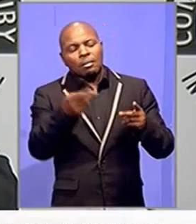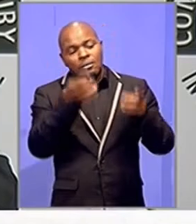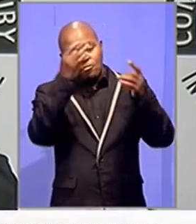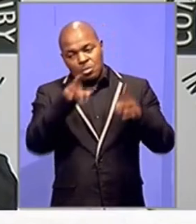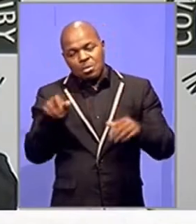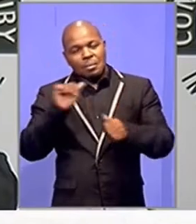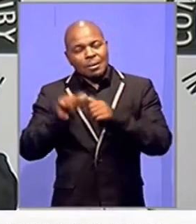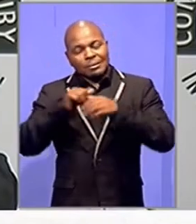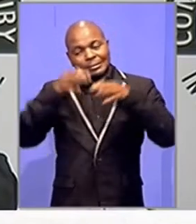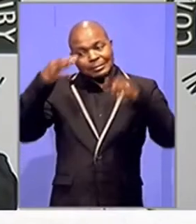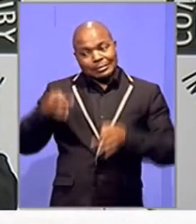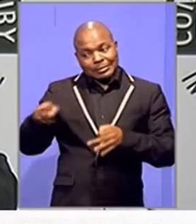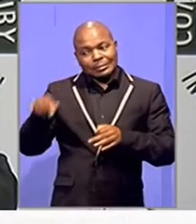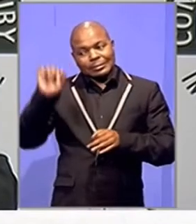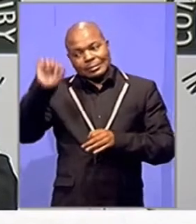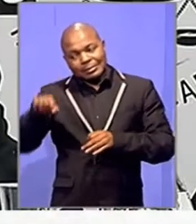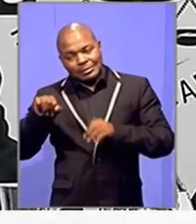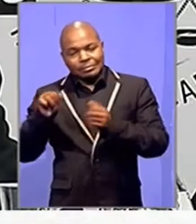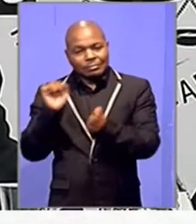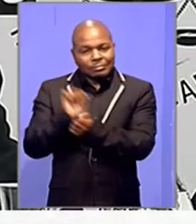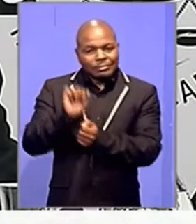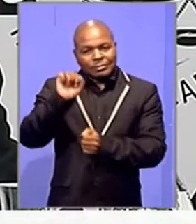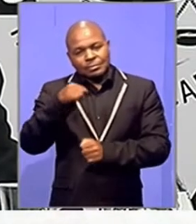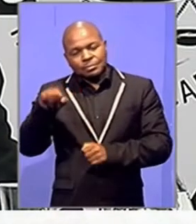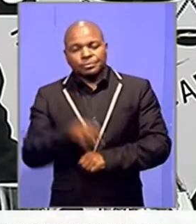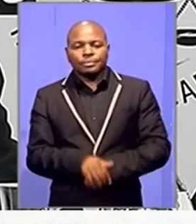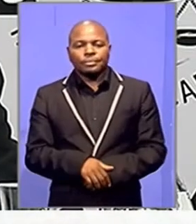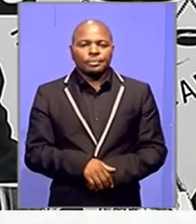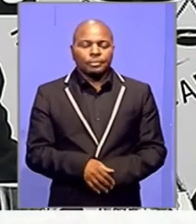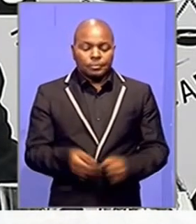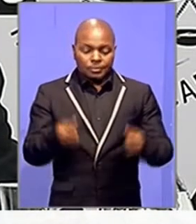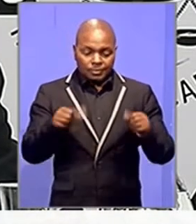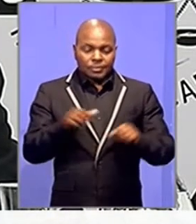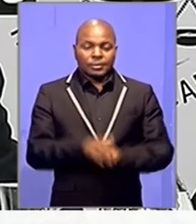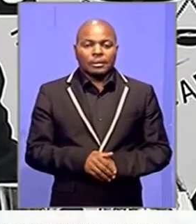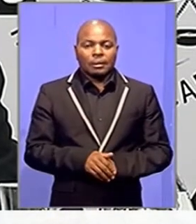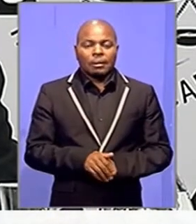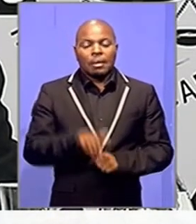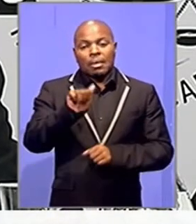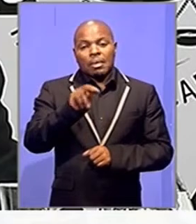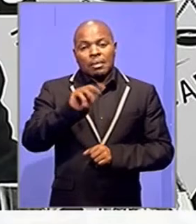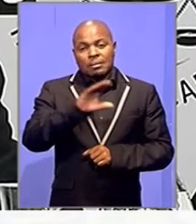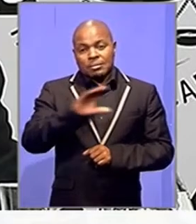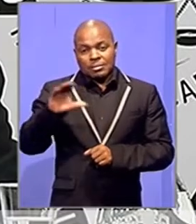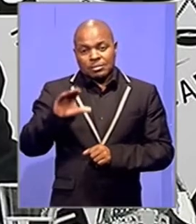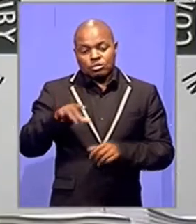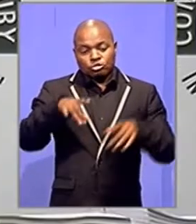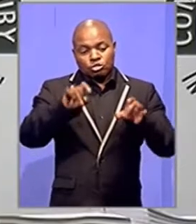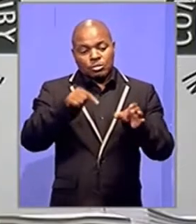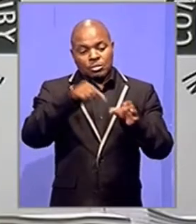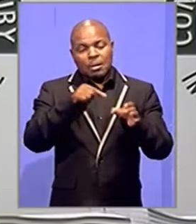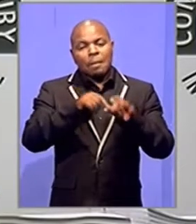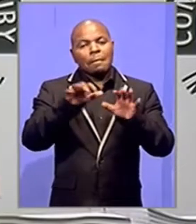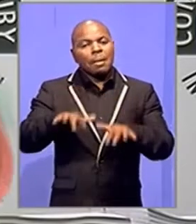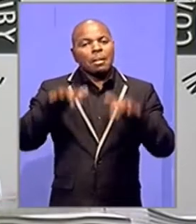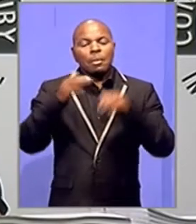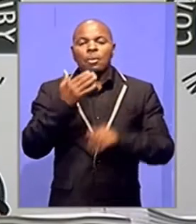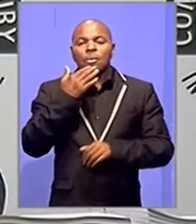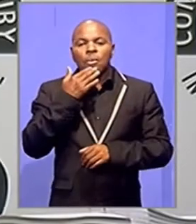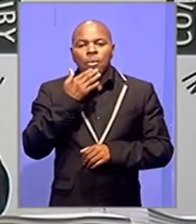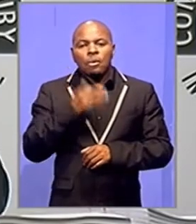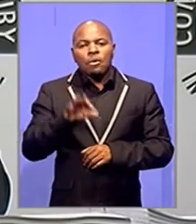nka qeto ka ho mo qosa kapa tjhe. Haile modulasetulo wa mehleng wa ANC Parlamenteng Cedric Frolic yena o tla